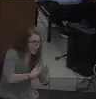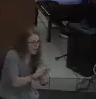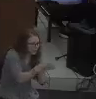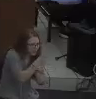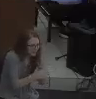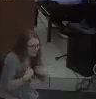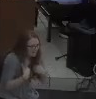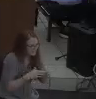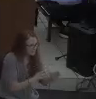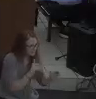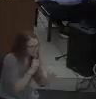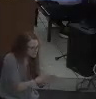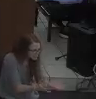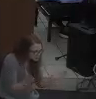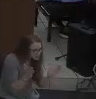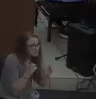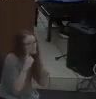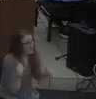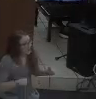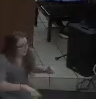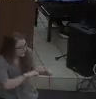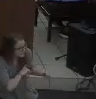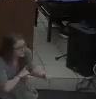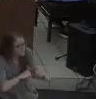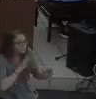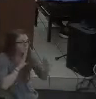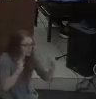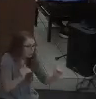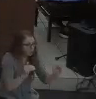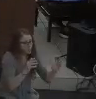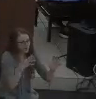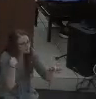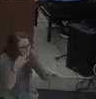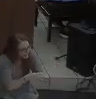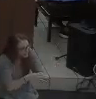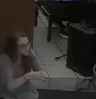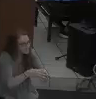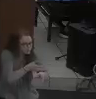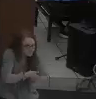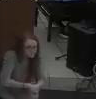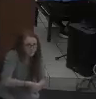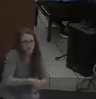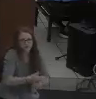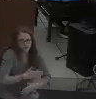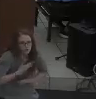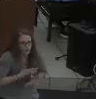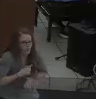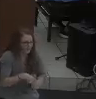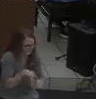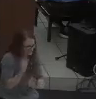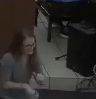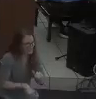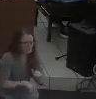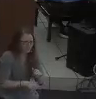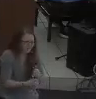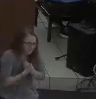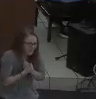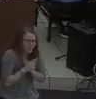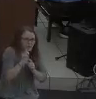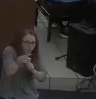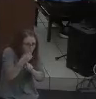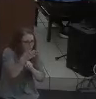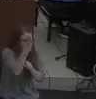us, for the hope, faith, trust, joy, depth, love that only God can